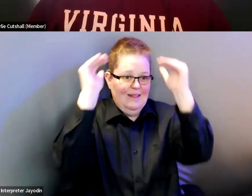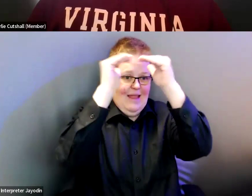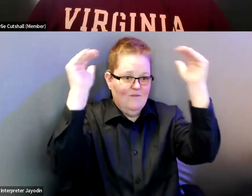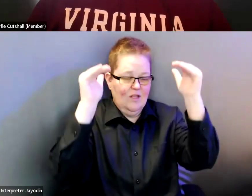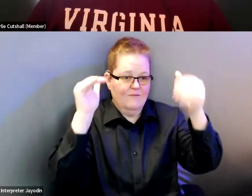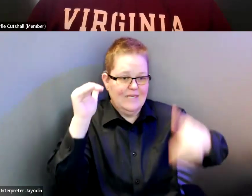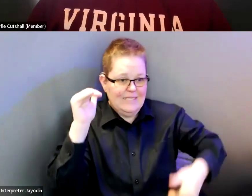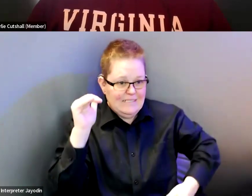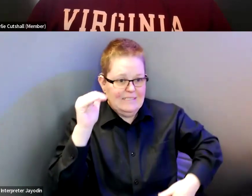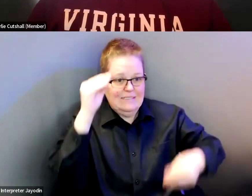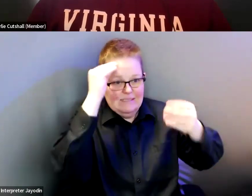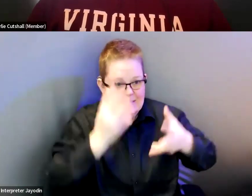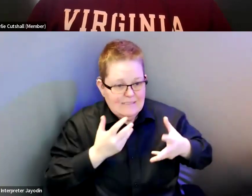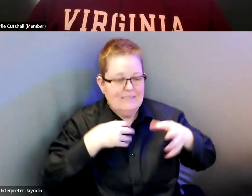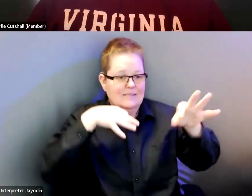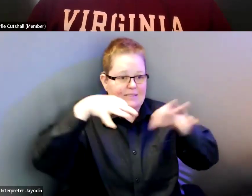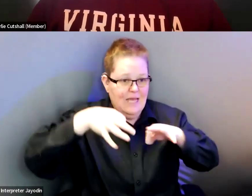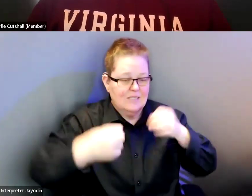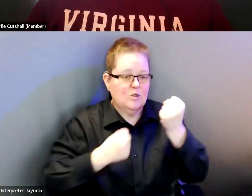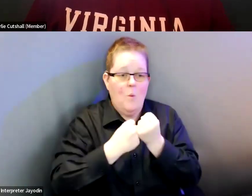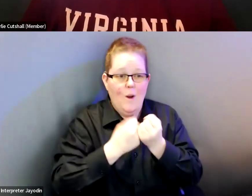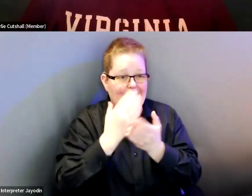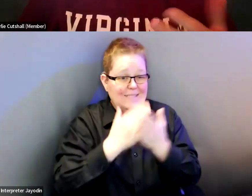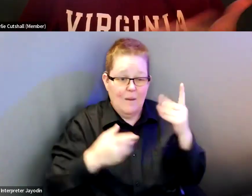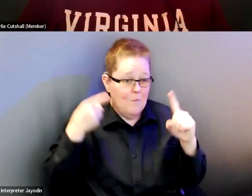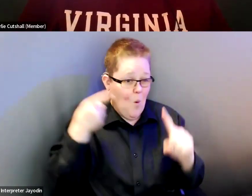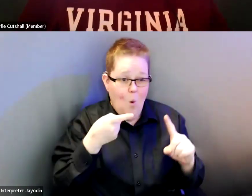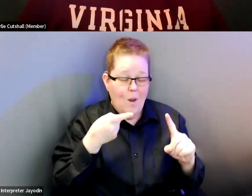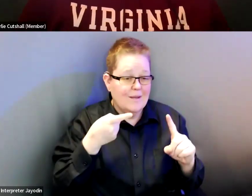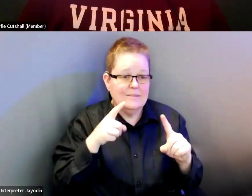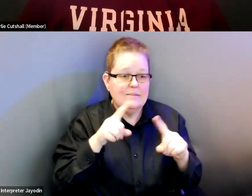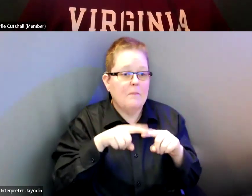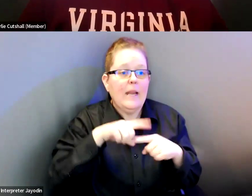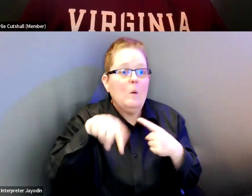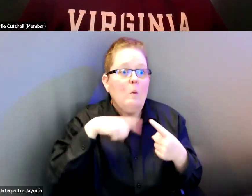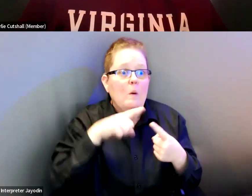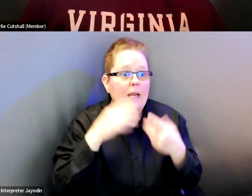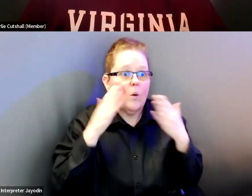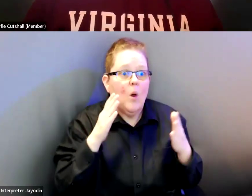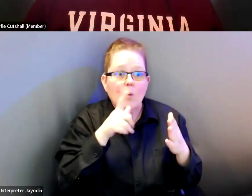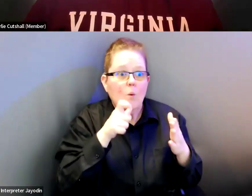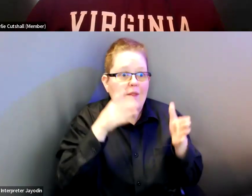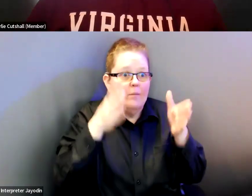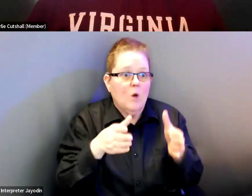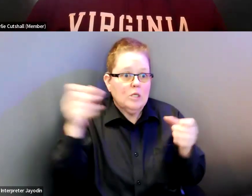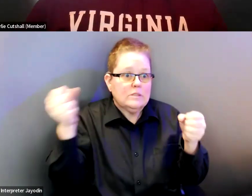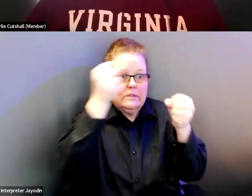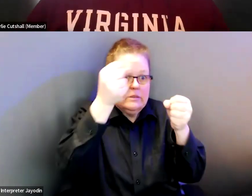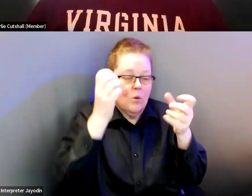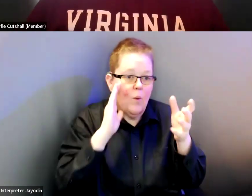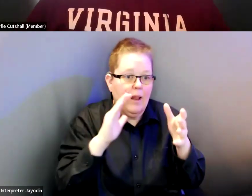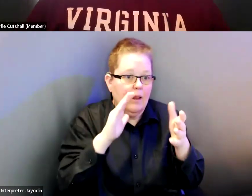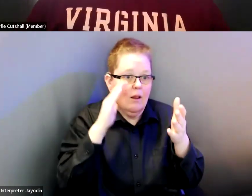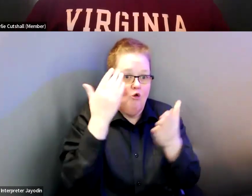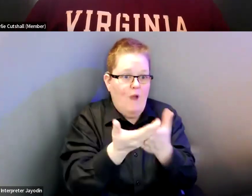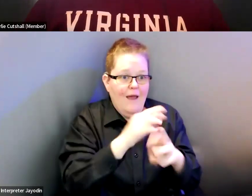support. So at some point, depending on I don't know when that person, whomever that person is going to arrive,